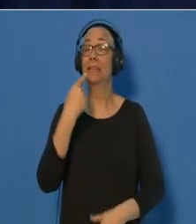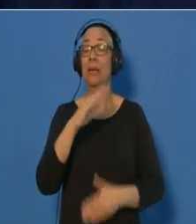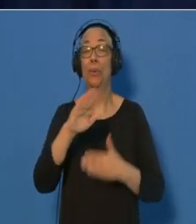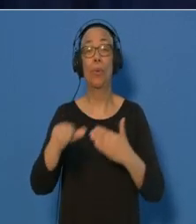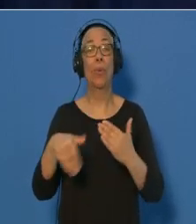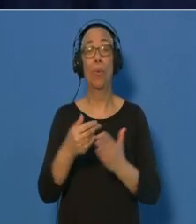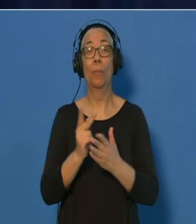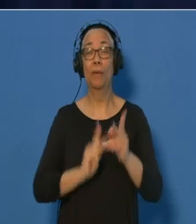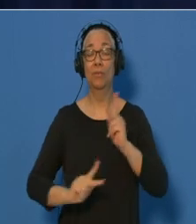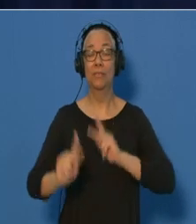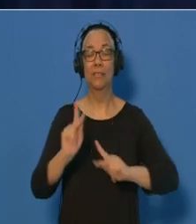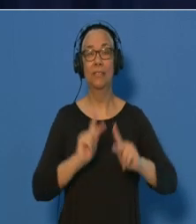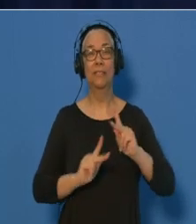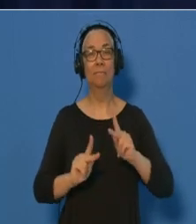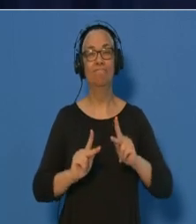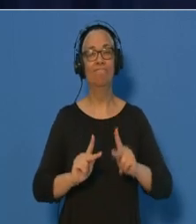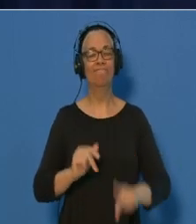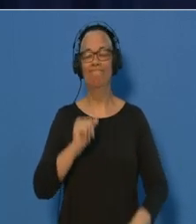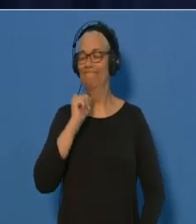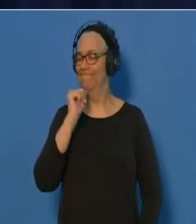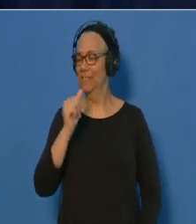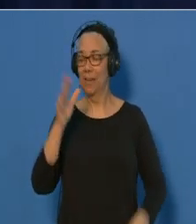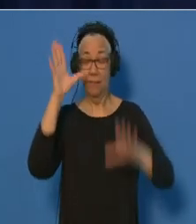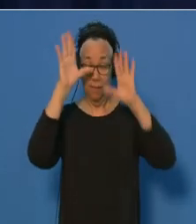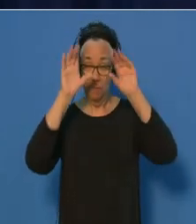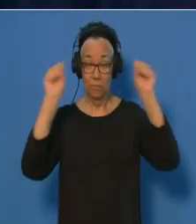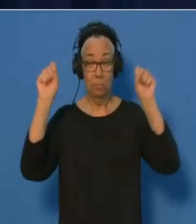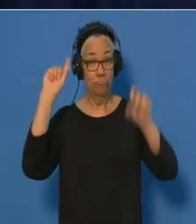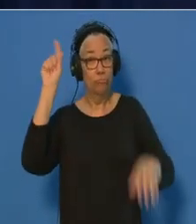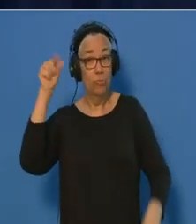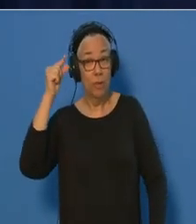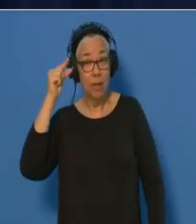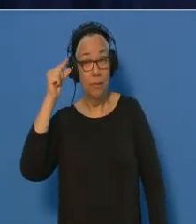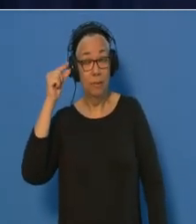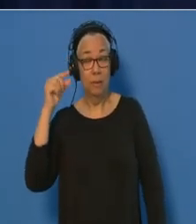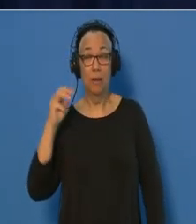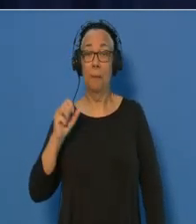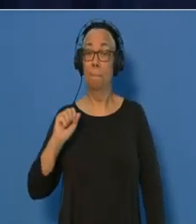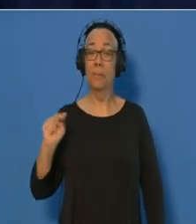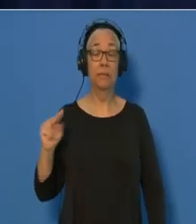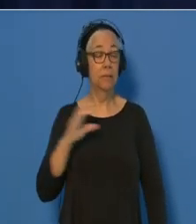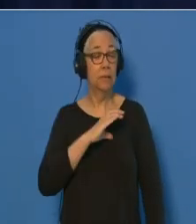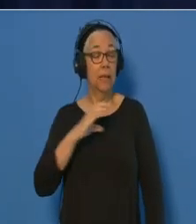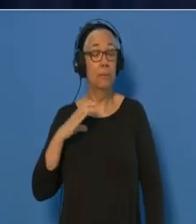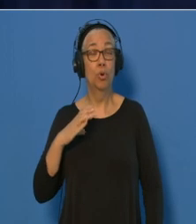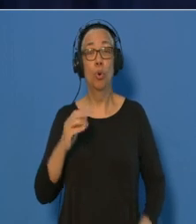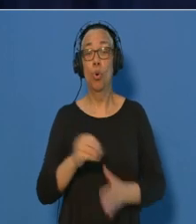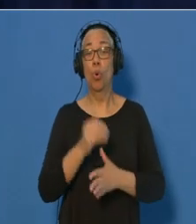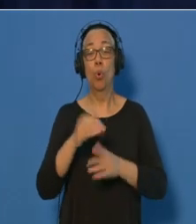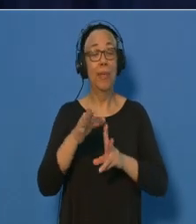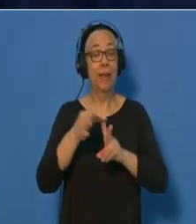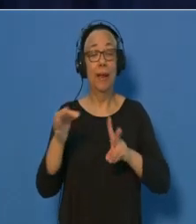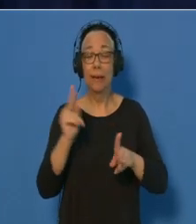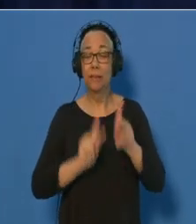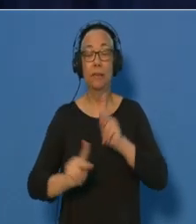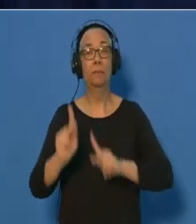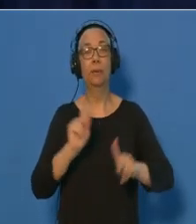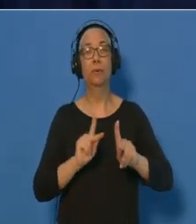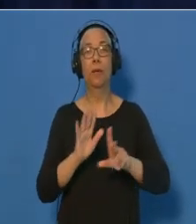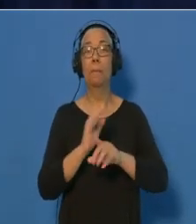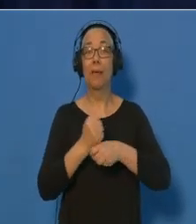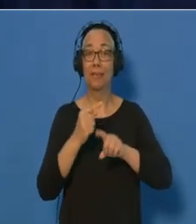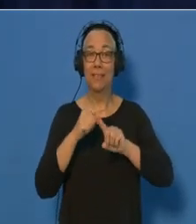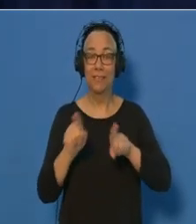persons that it is not the Premier of the country, the ministers of the cabinet, or even the elected officials that can make the difference in